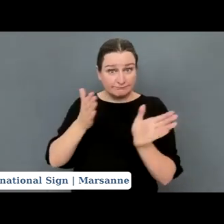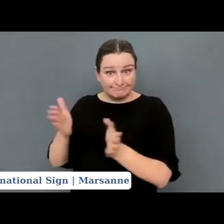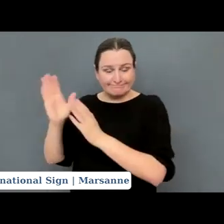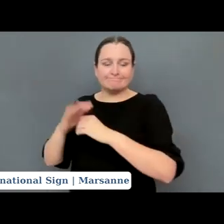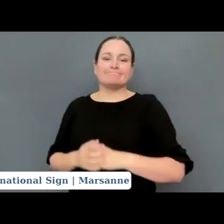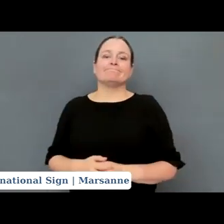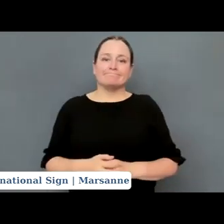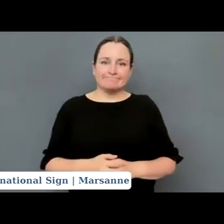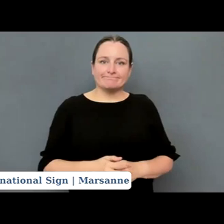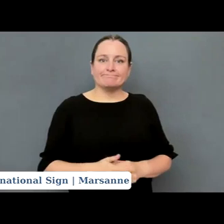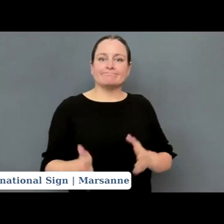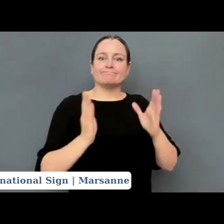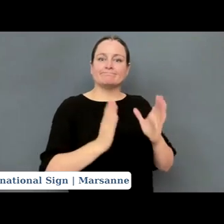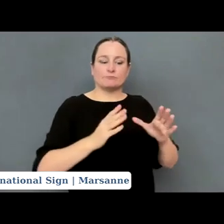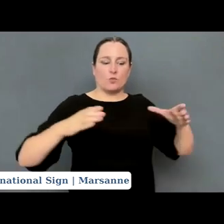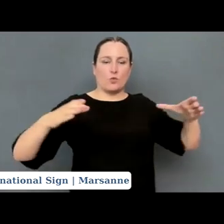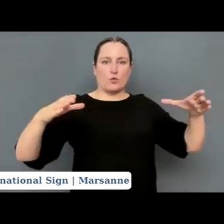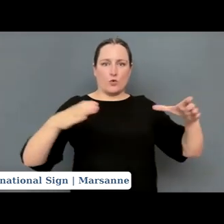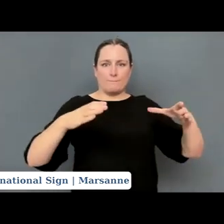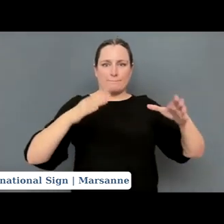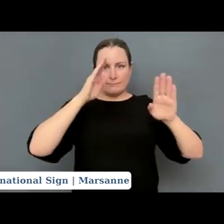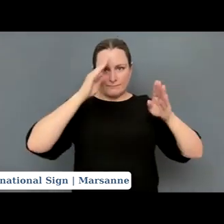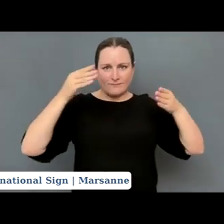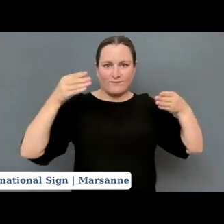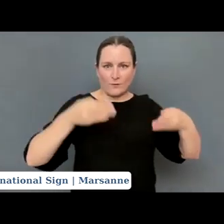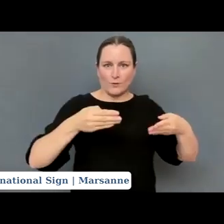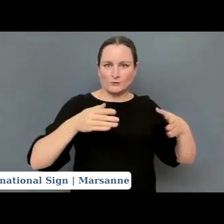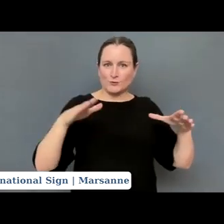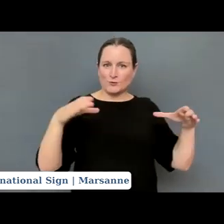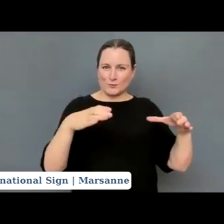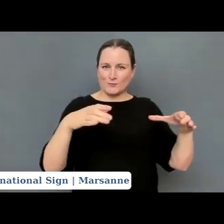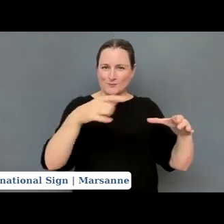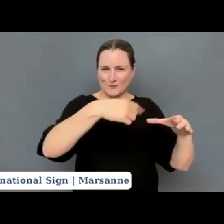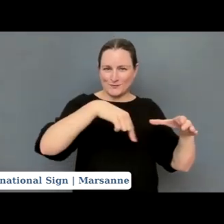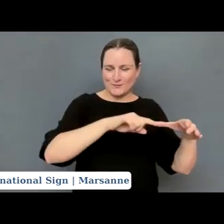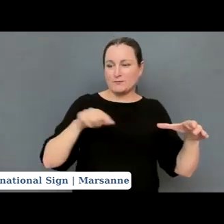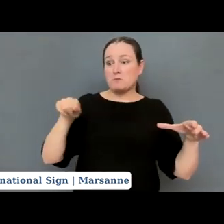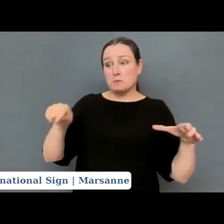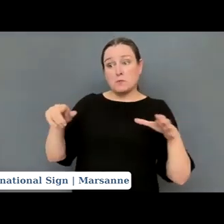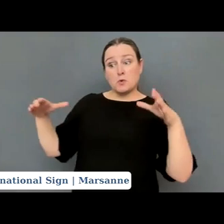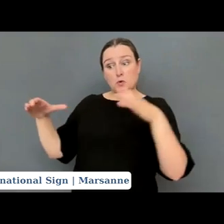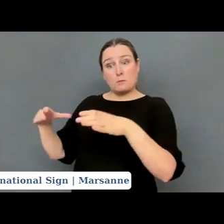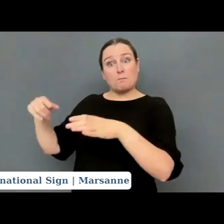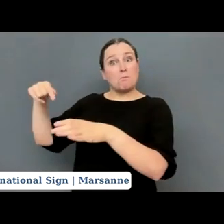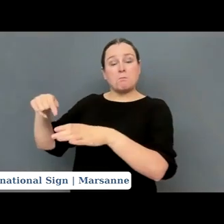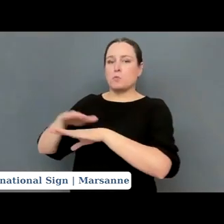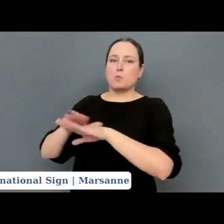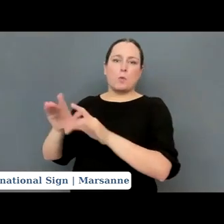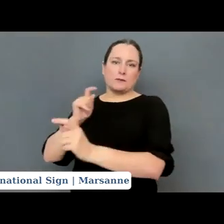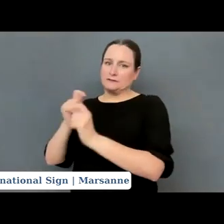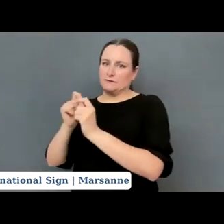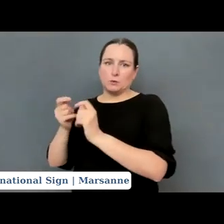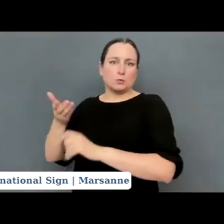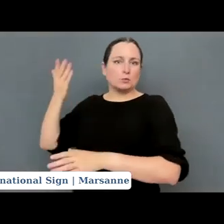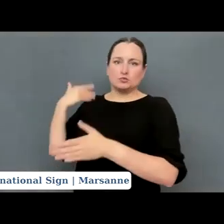the beneficiaries that have been interviewed and those who have not been interviewed, and those who are not